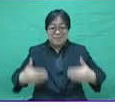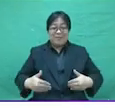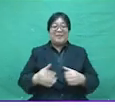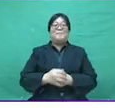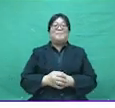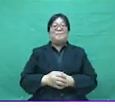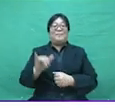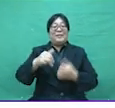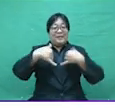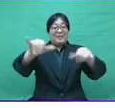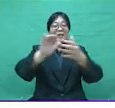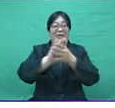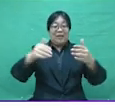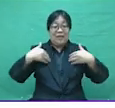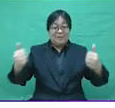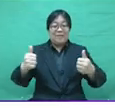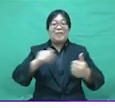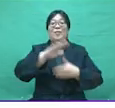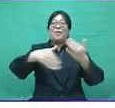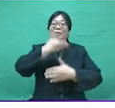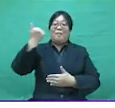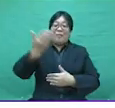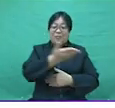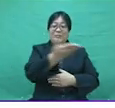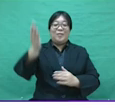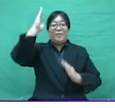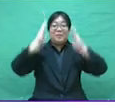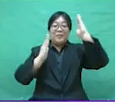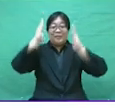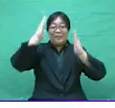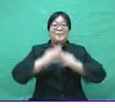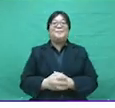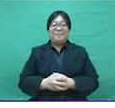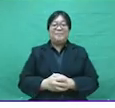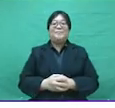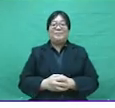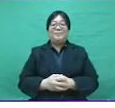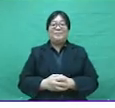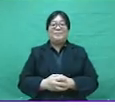So stay healthy and all the best to you in Malaysia.